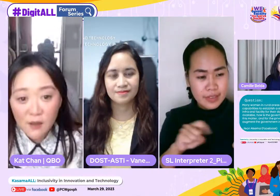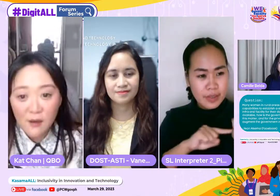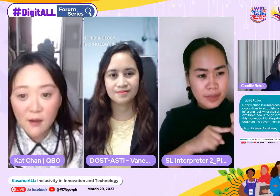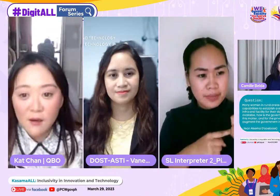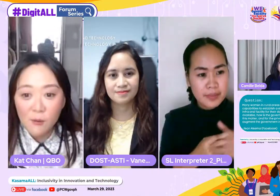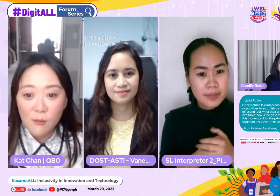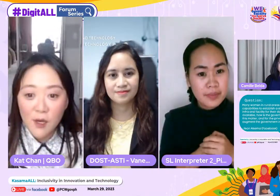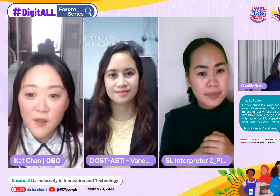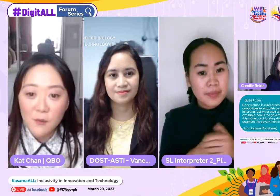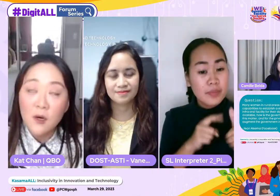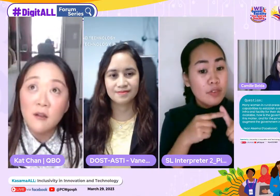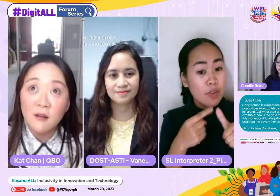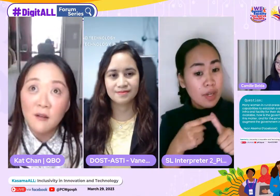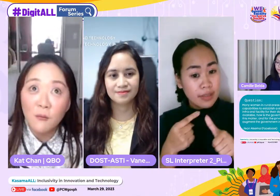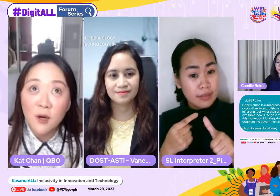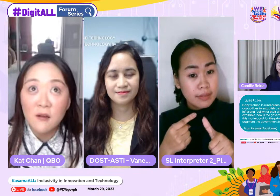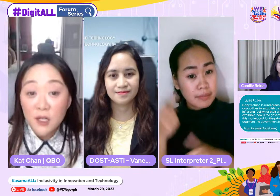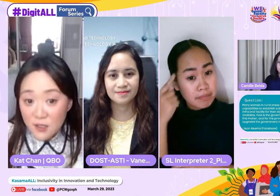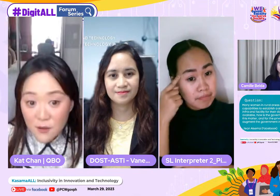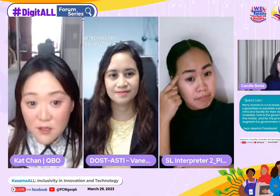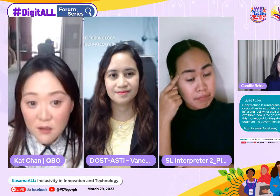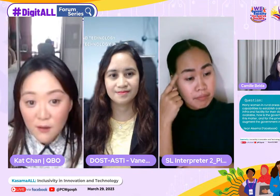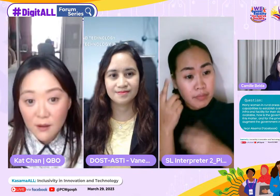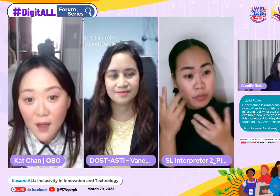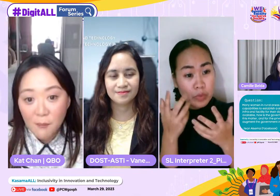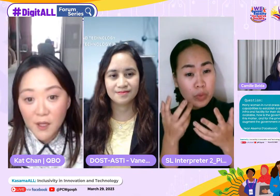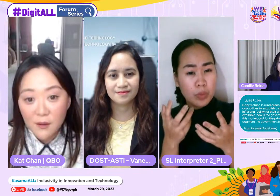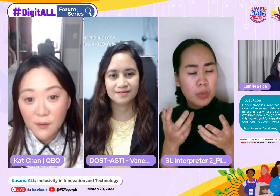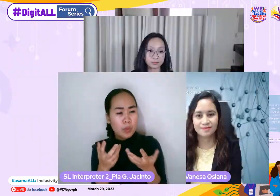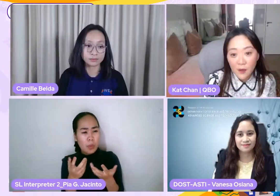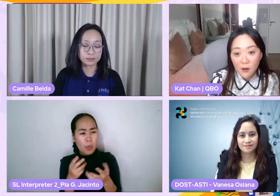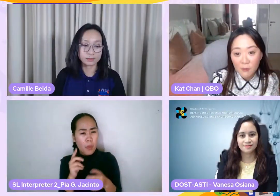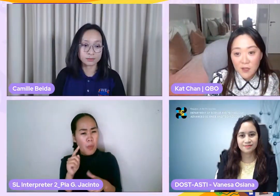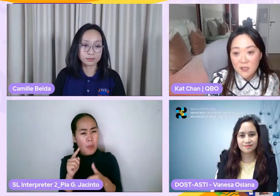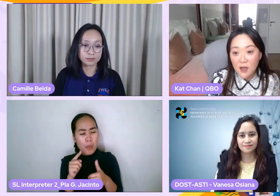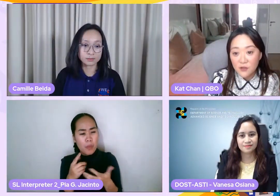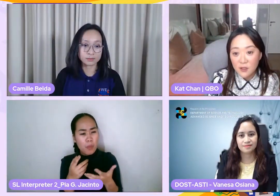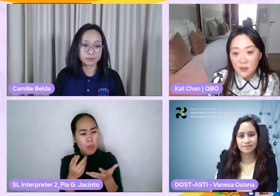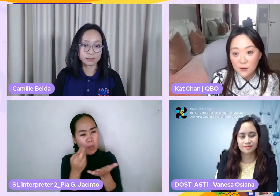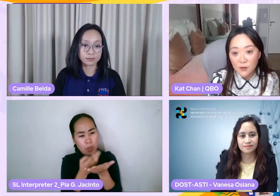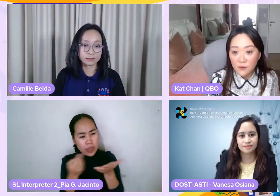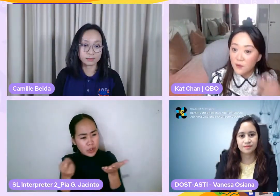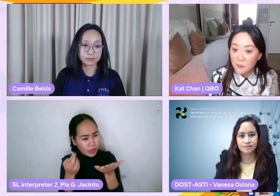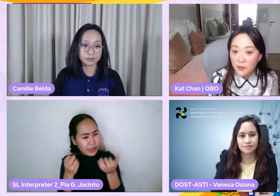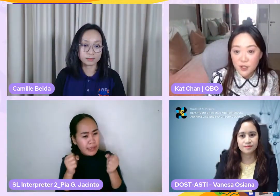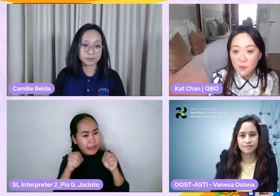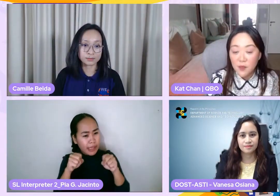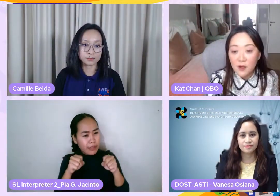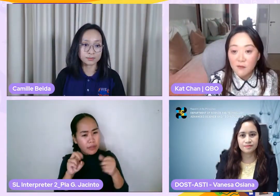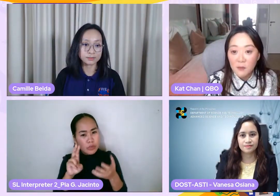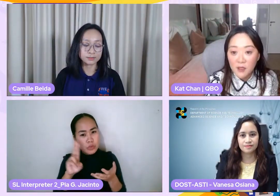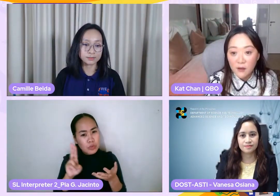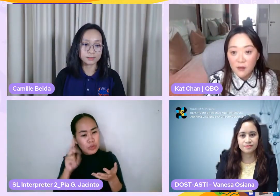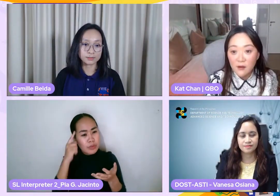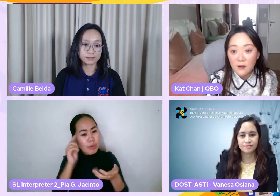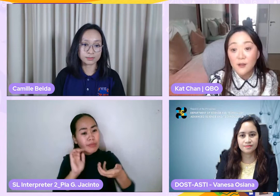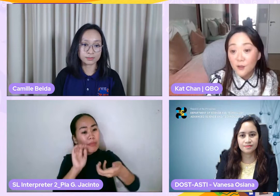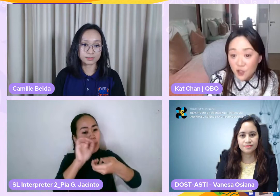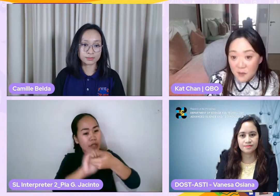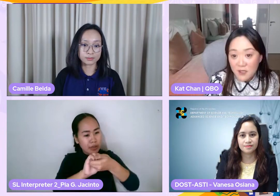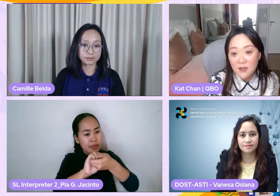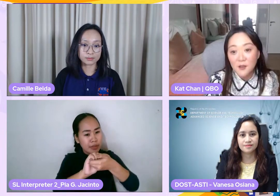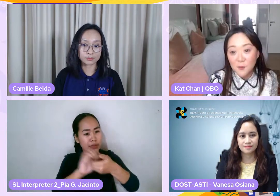First of all, like I think one resource that you can tap into that's actually sort of in partnership with the government are